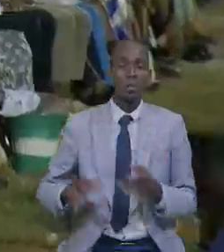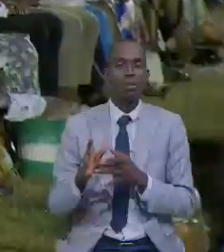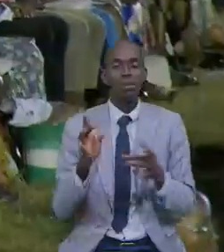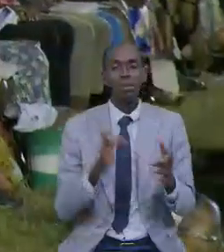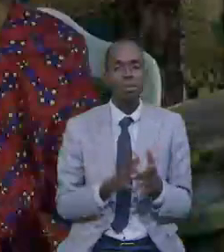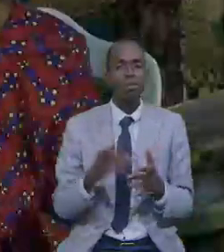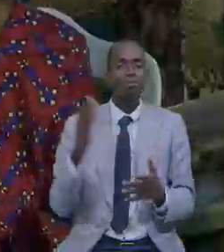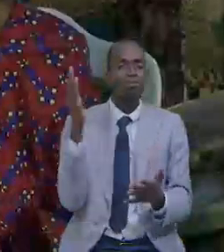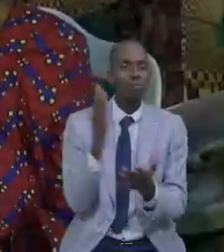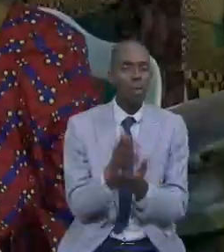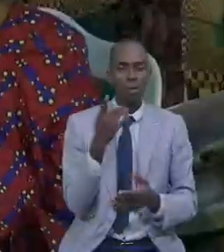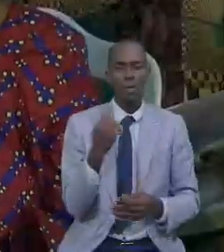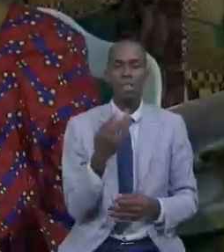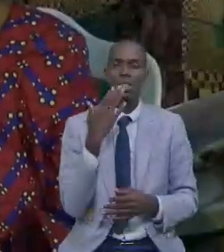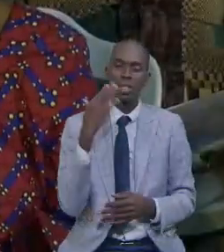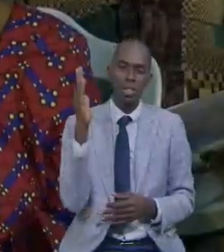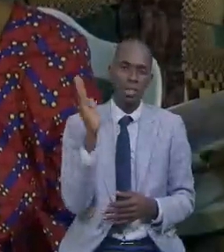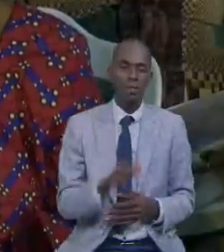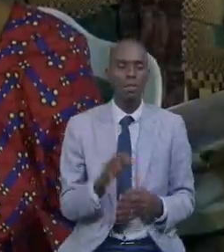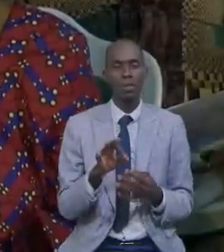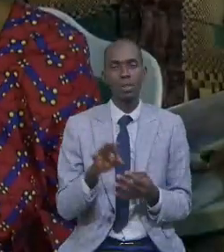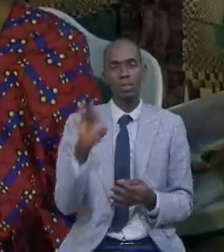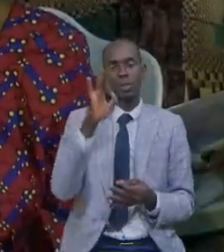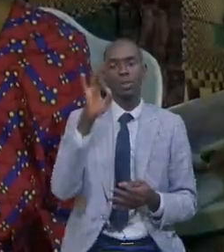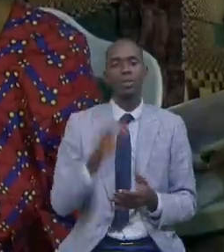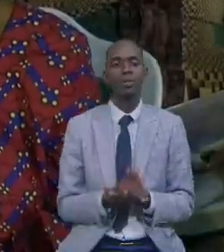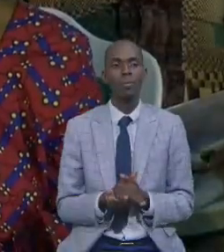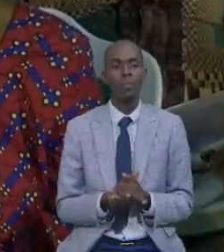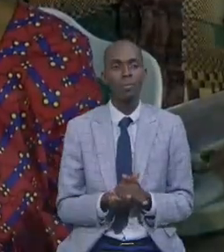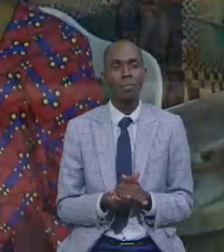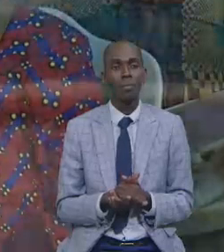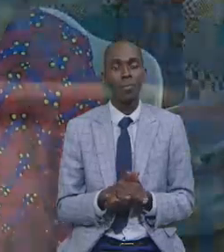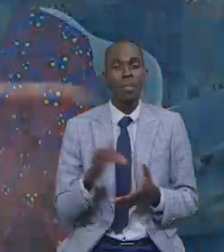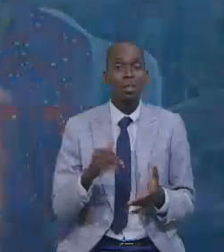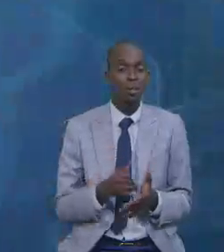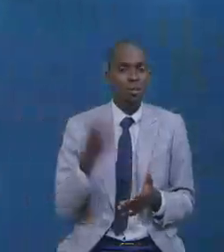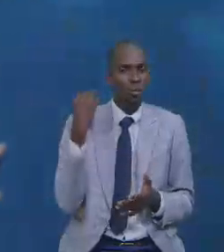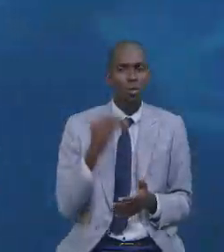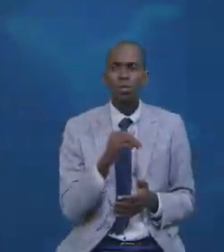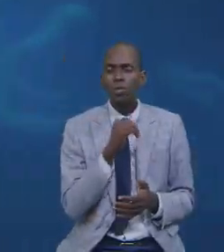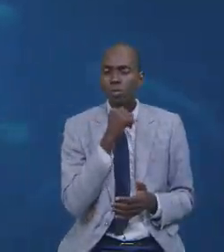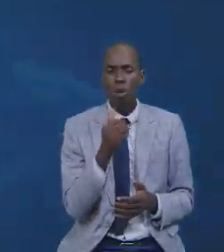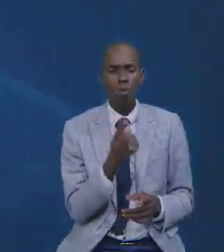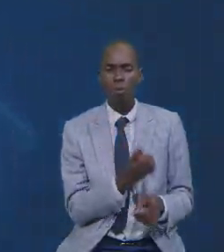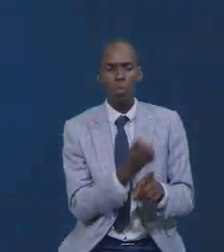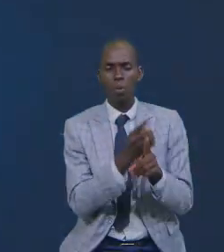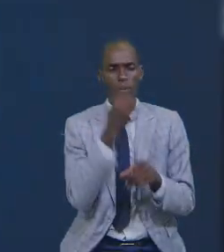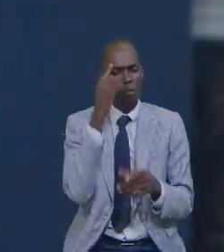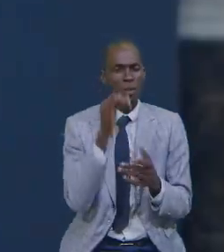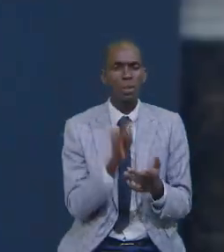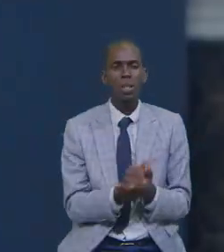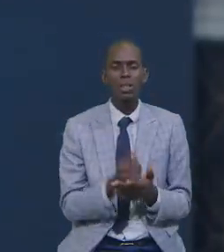spirit? Foul spirit. It was unlawful for that foul spirit to be there.